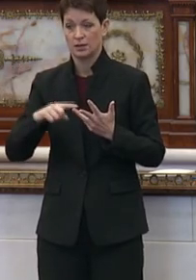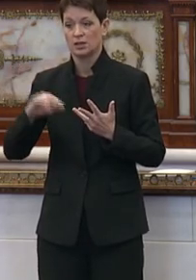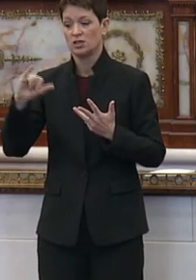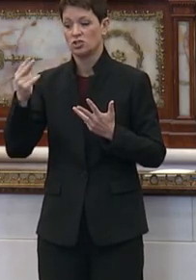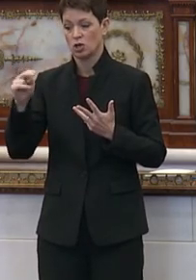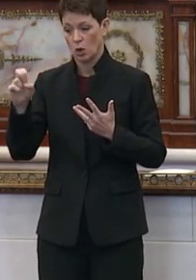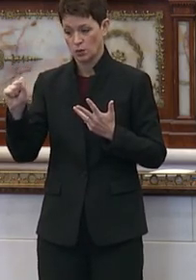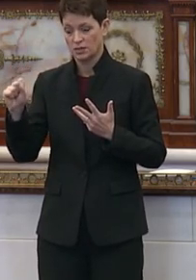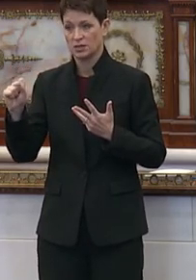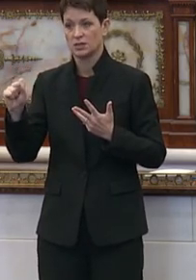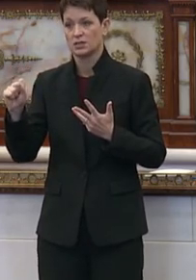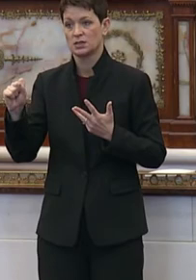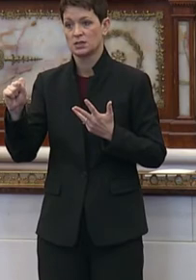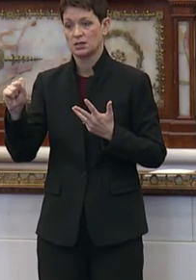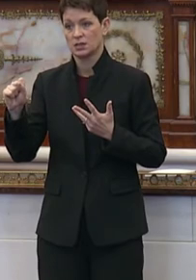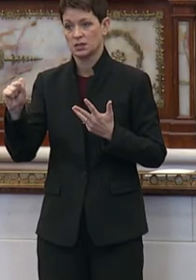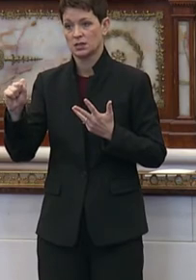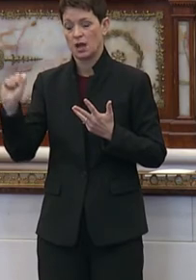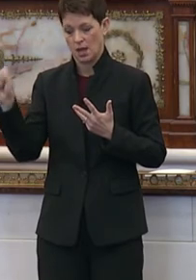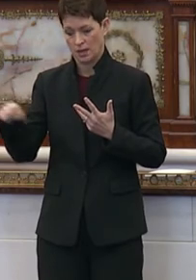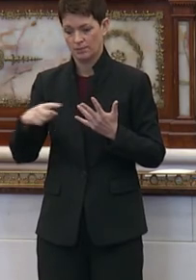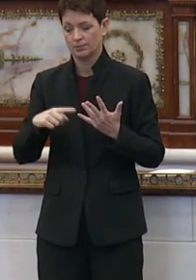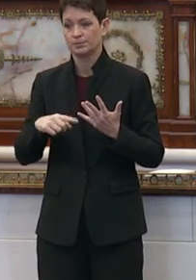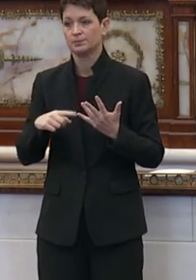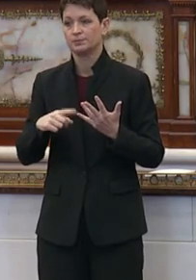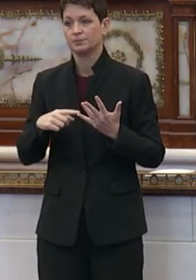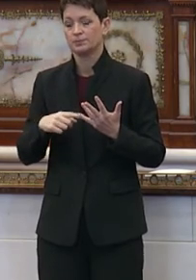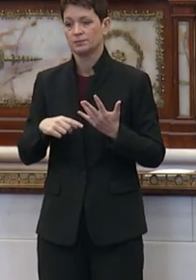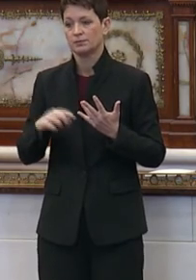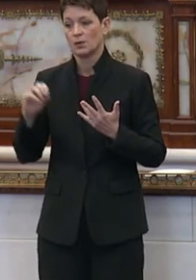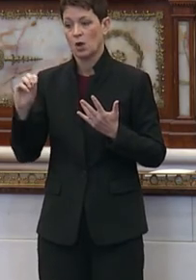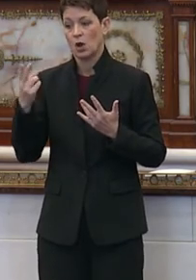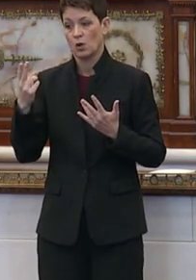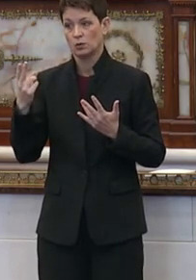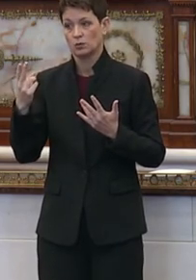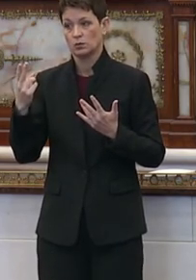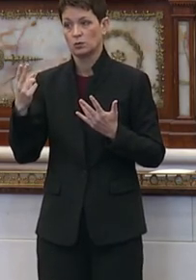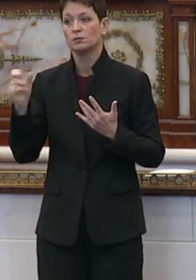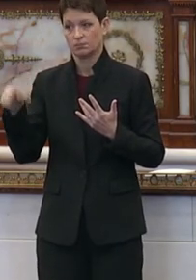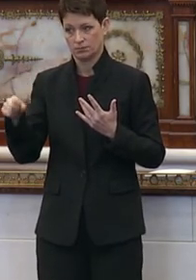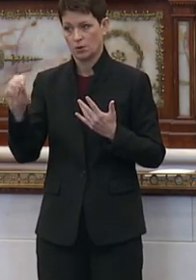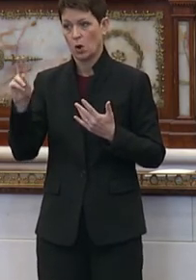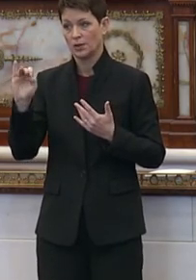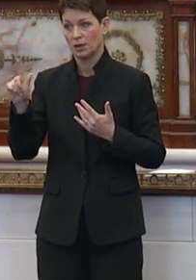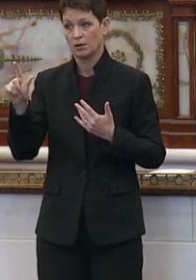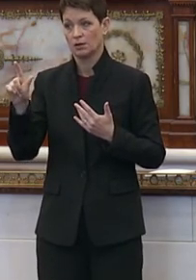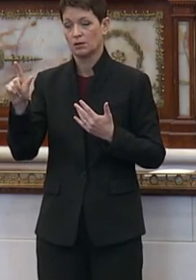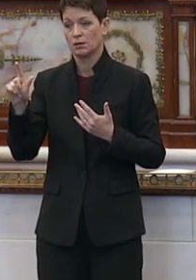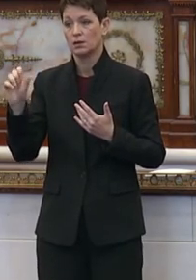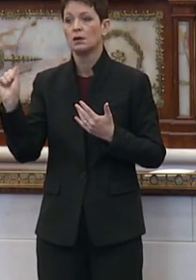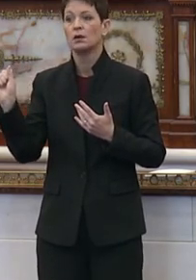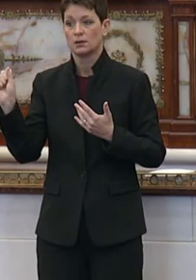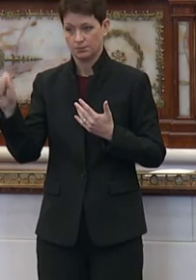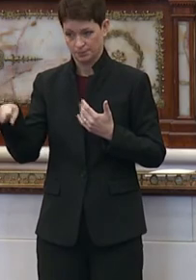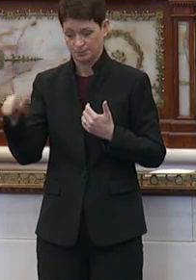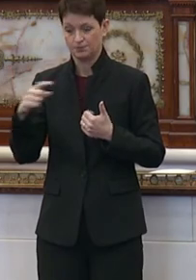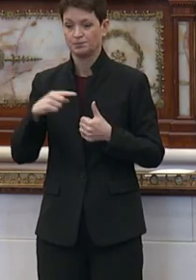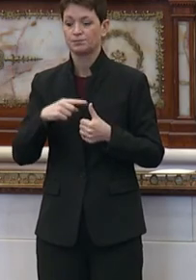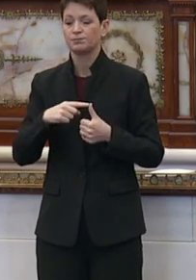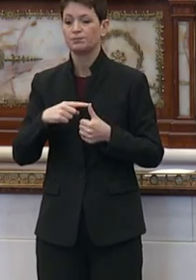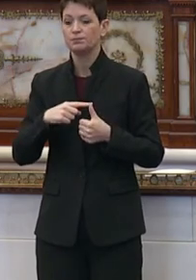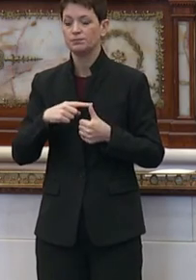Aye. Councilman Jones. Aye. Councilman O. Aye. Councilman O'Neill.